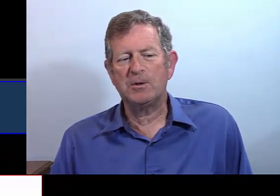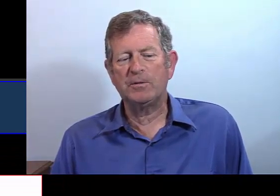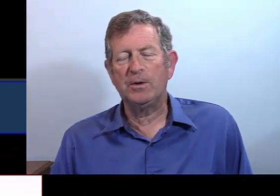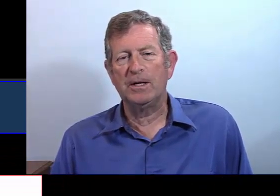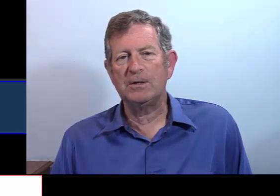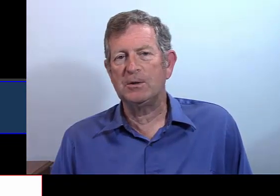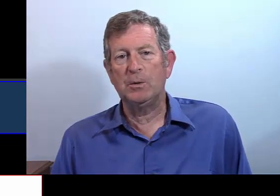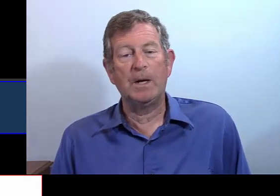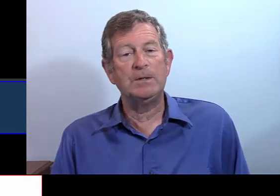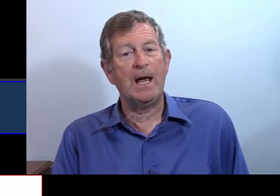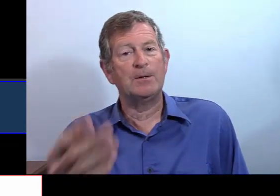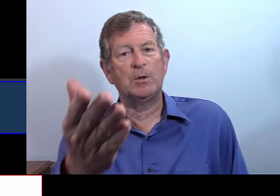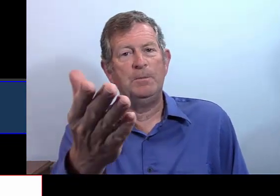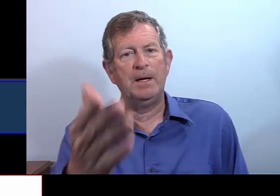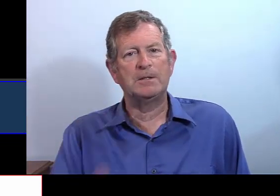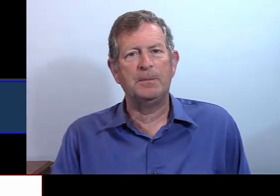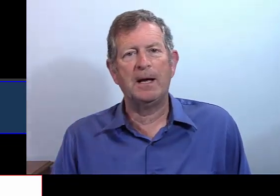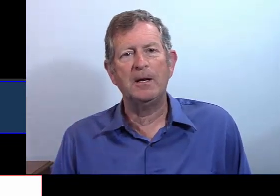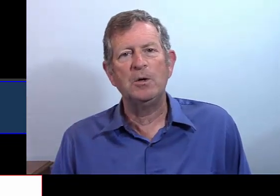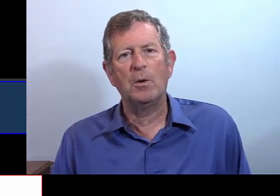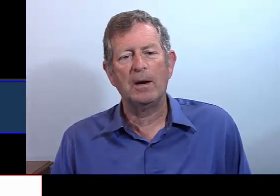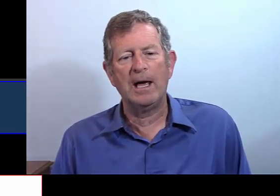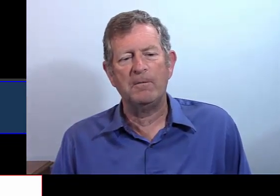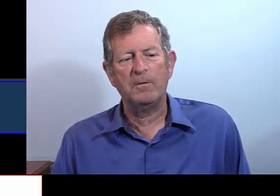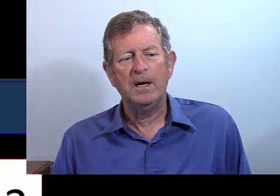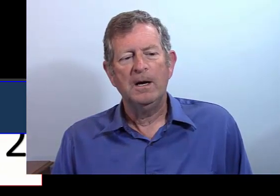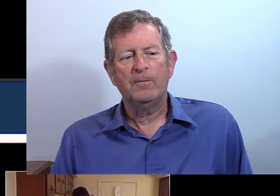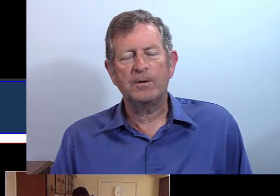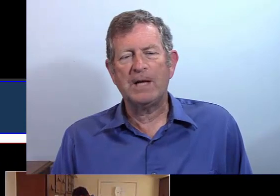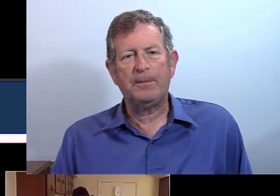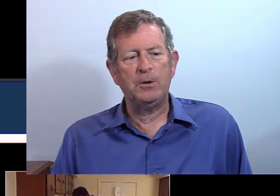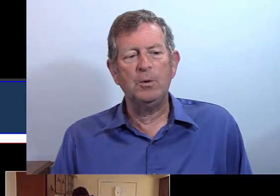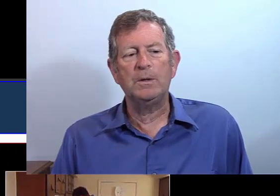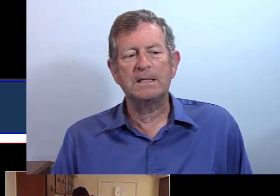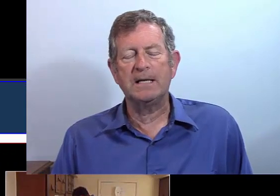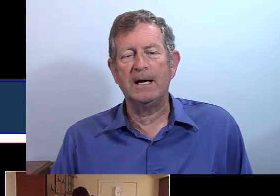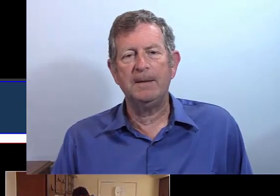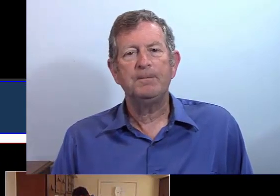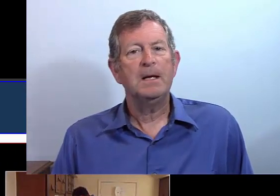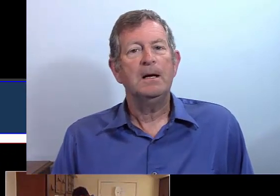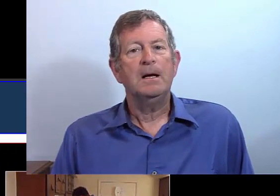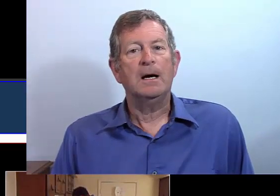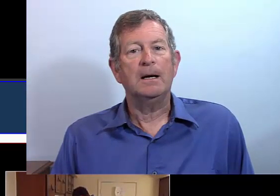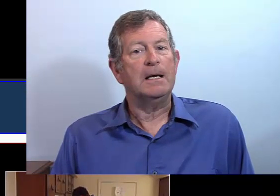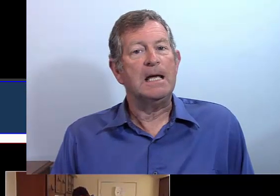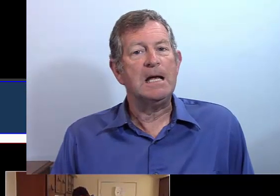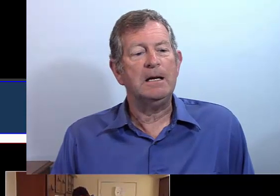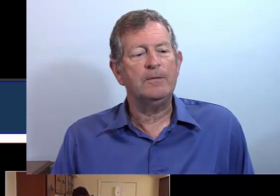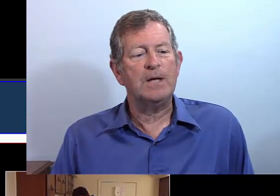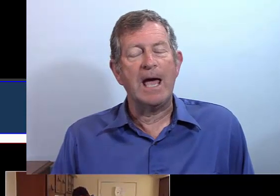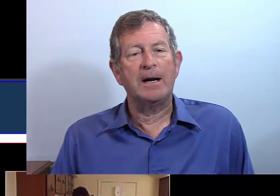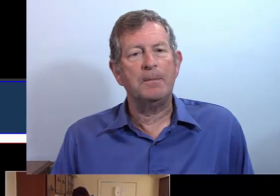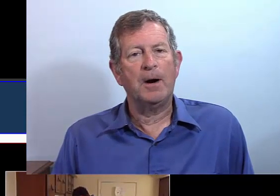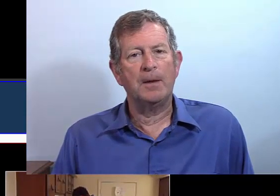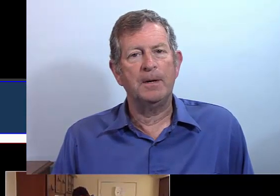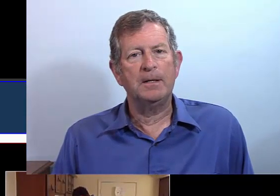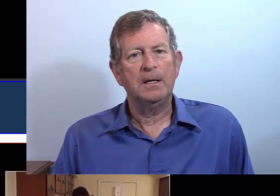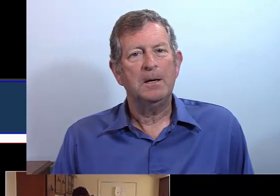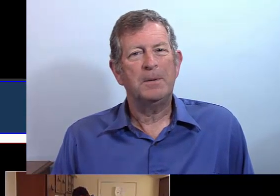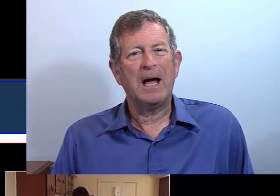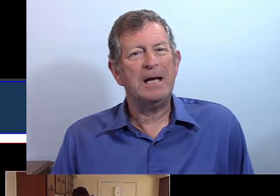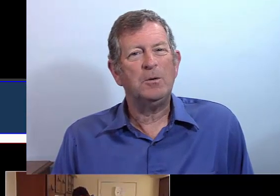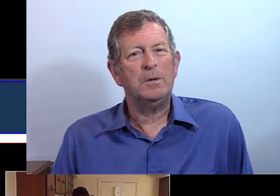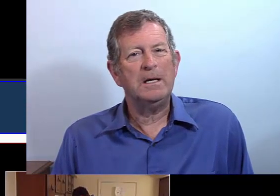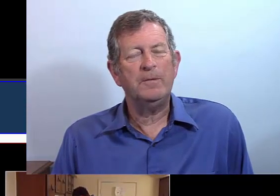no answers for you to listen to because the answer depends upon your life. For example, you will say, he lives in an